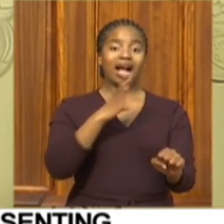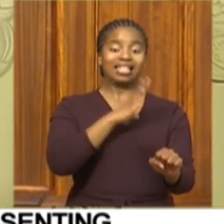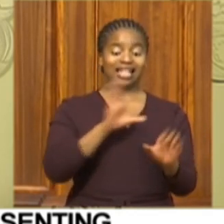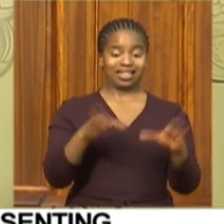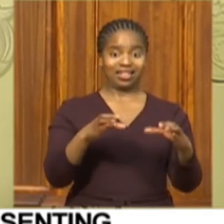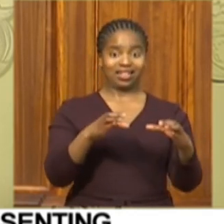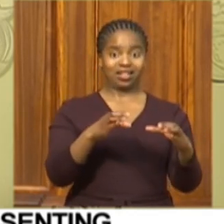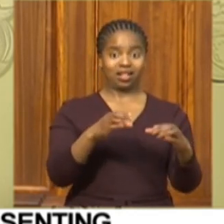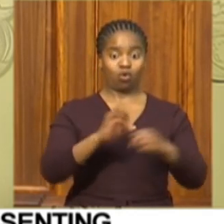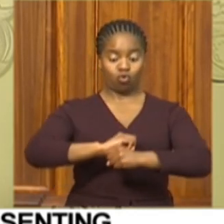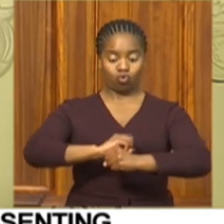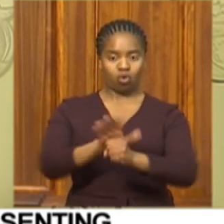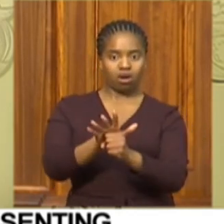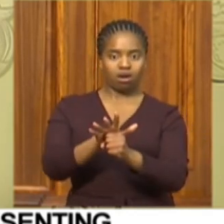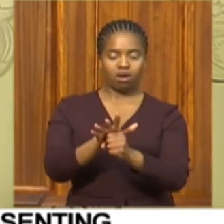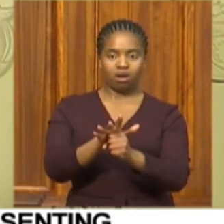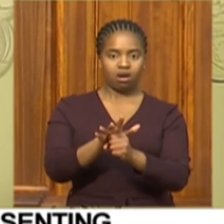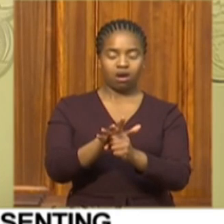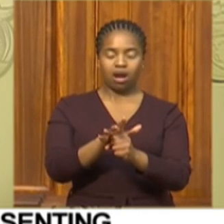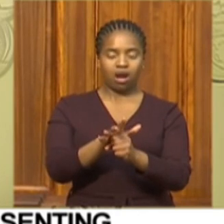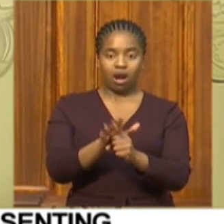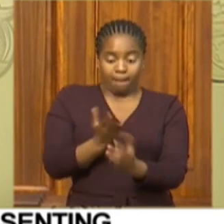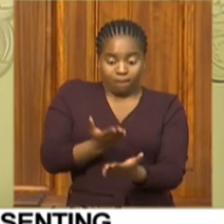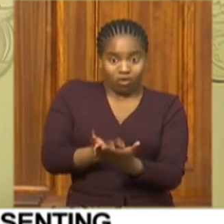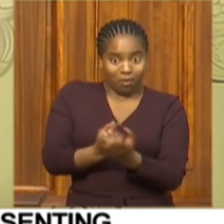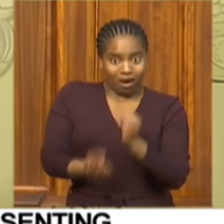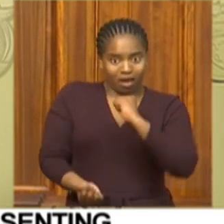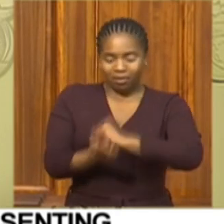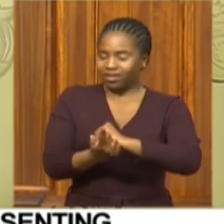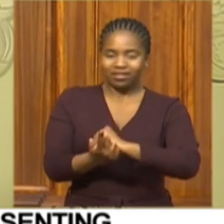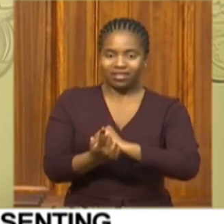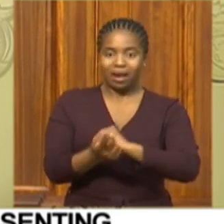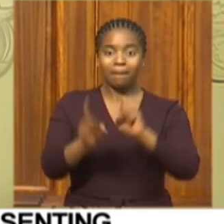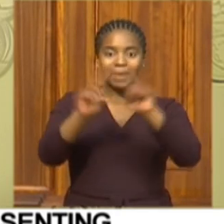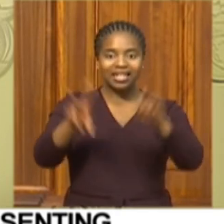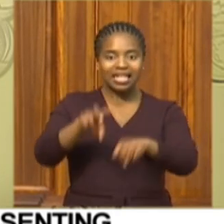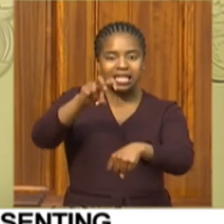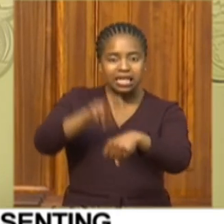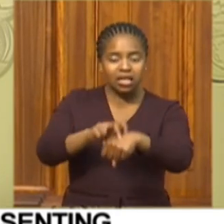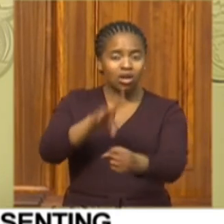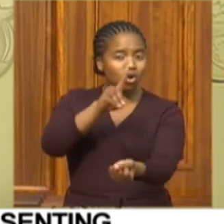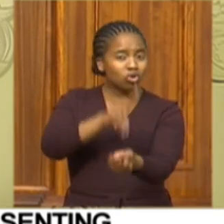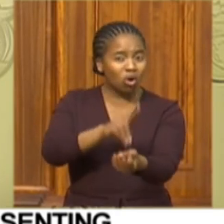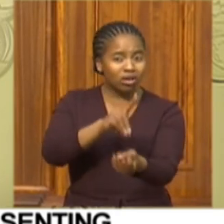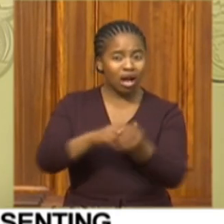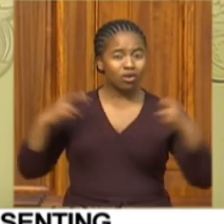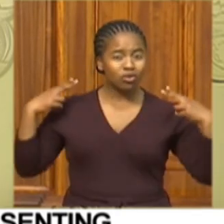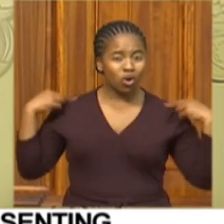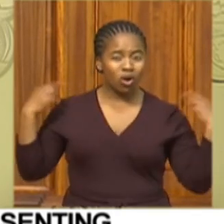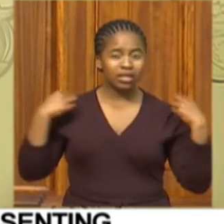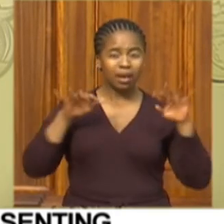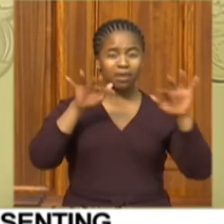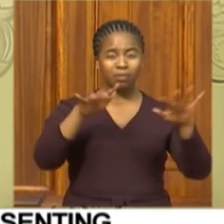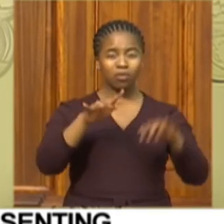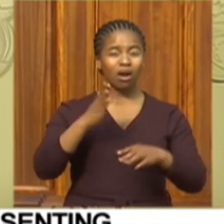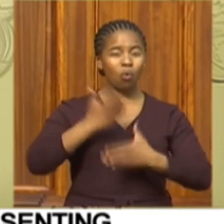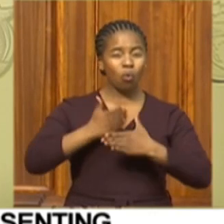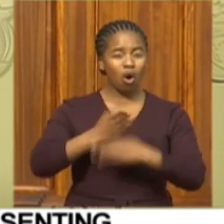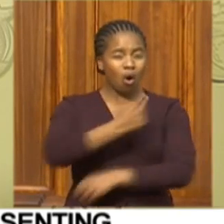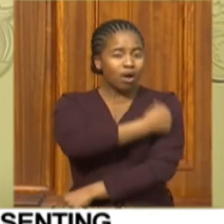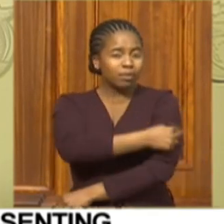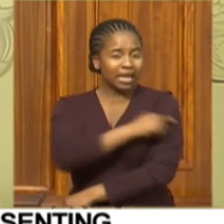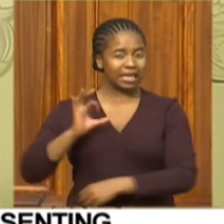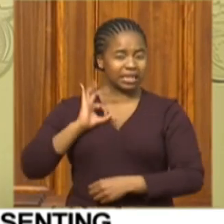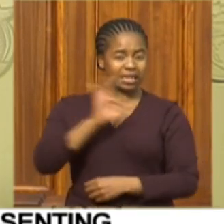be possible without the dedication and professionalism of our doctors, our nurses,